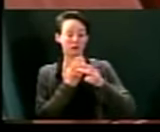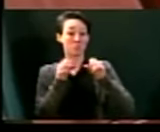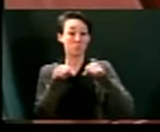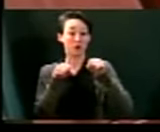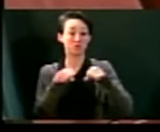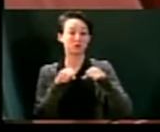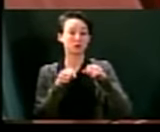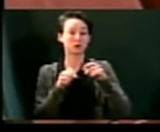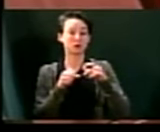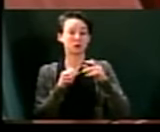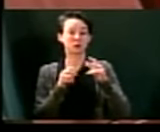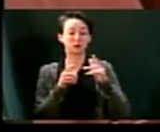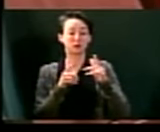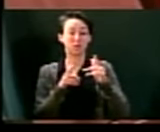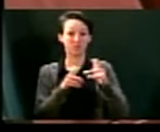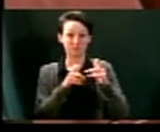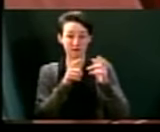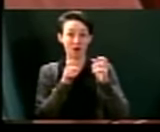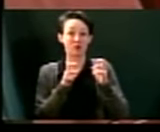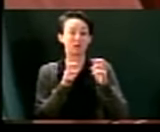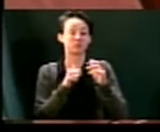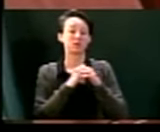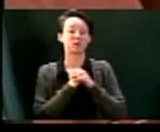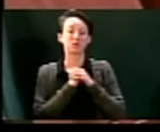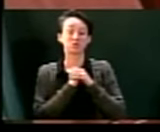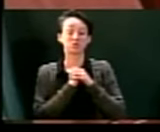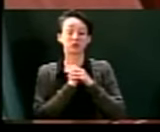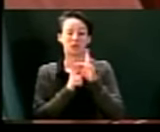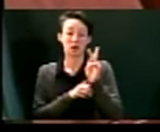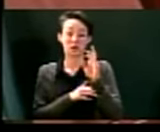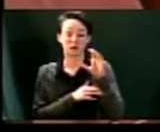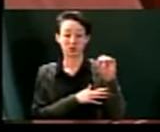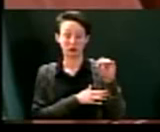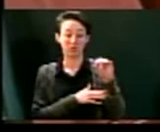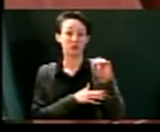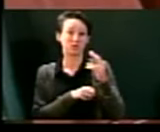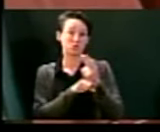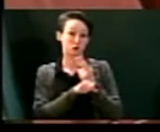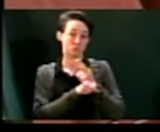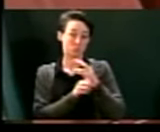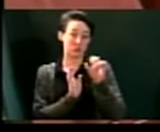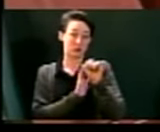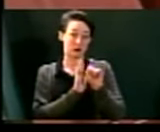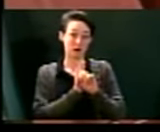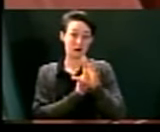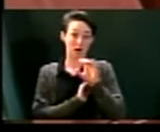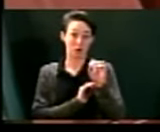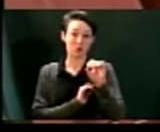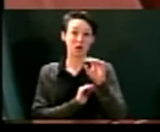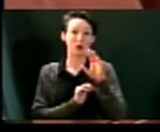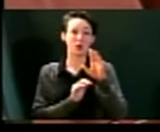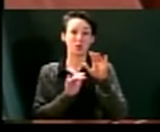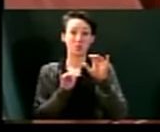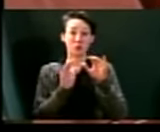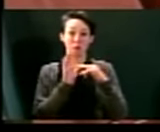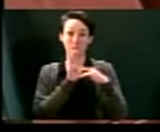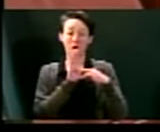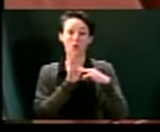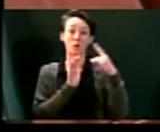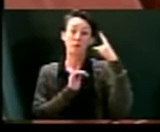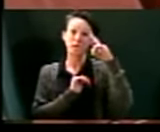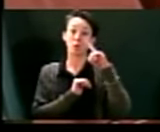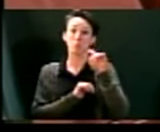Kudos. Knox County also uses the state accounting model for the audit. That annual audit